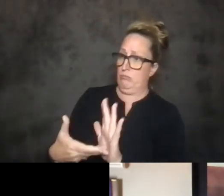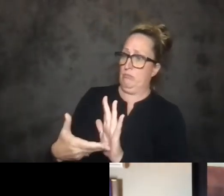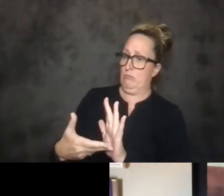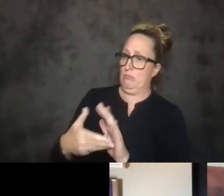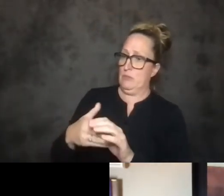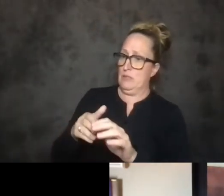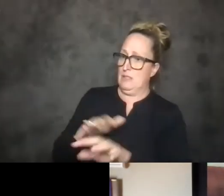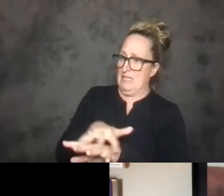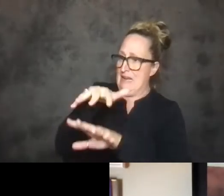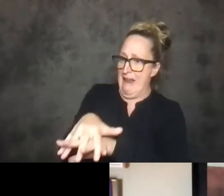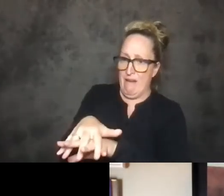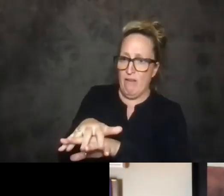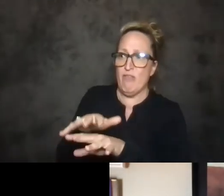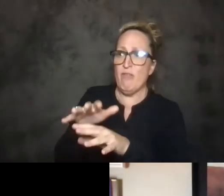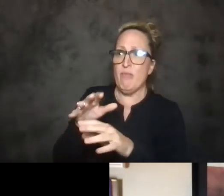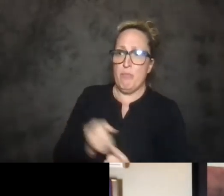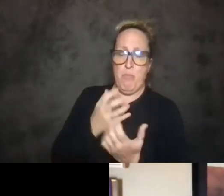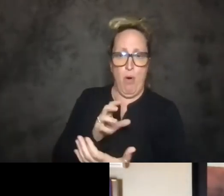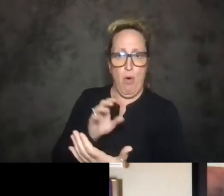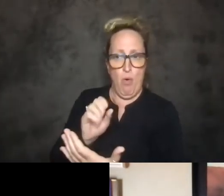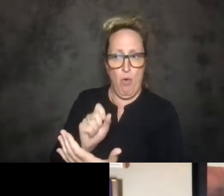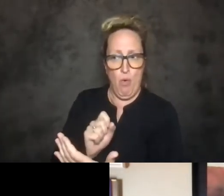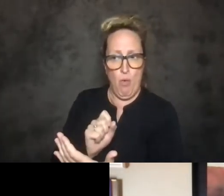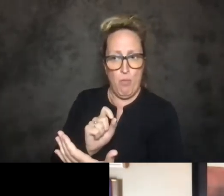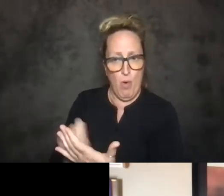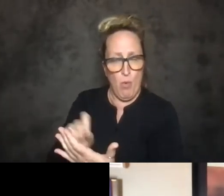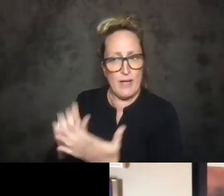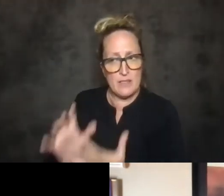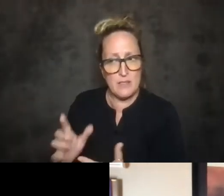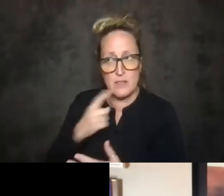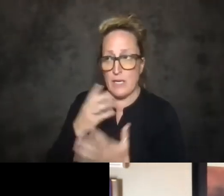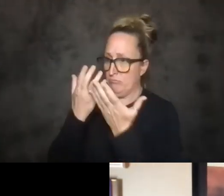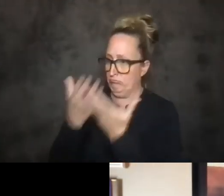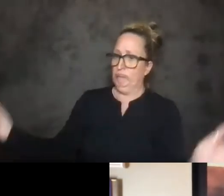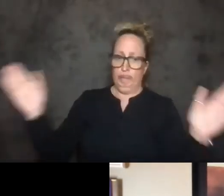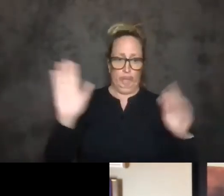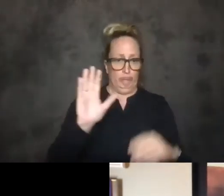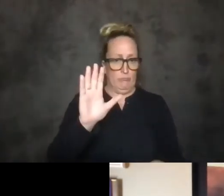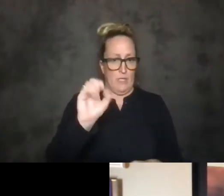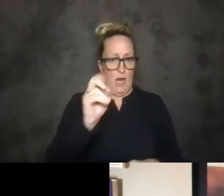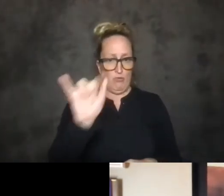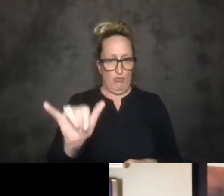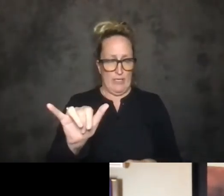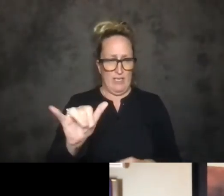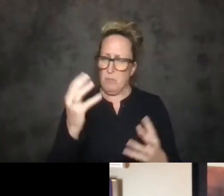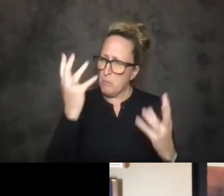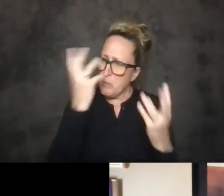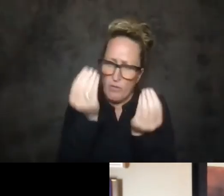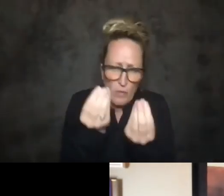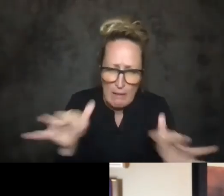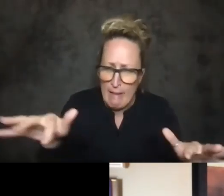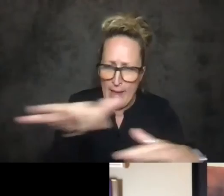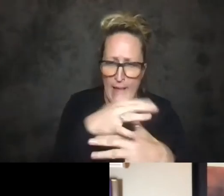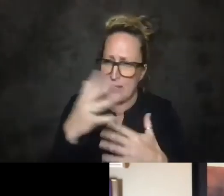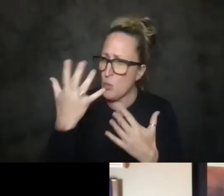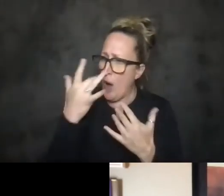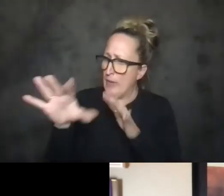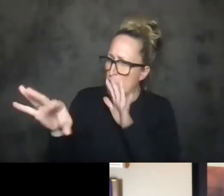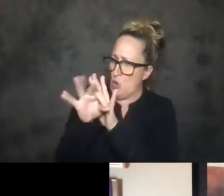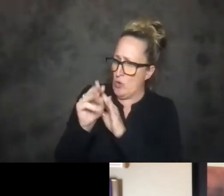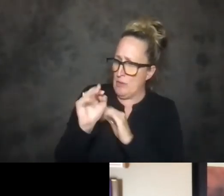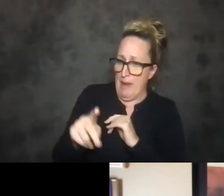Native poets and to say, okay, here is the country. Here are these beautiful lands. That's why we chose the map. If you